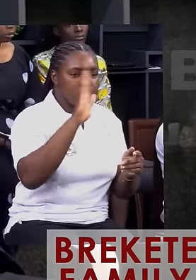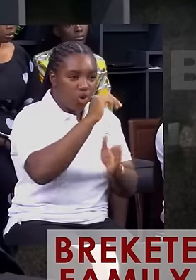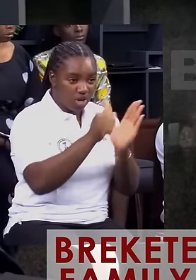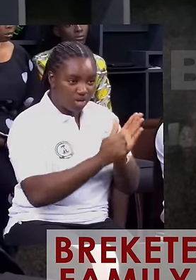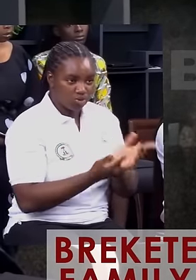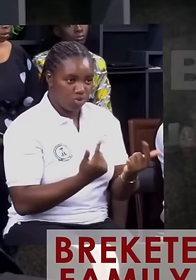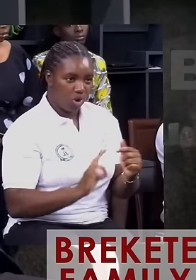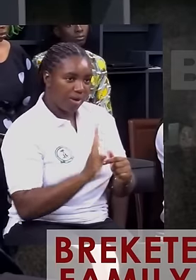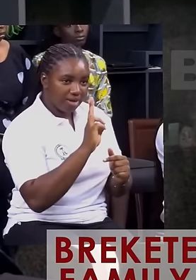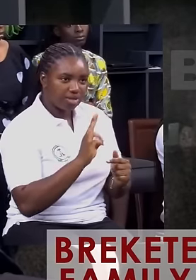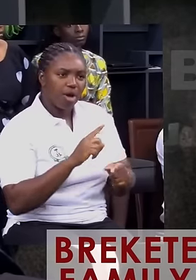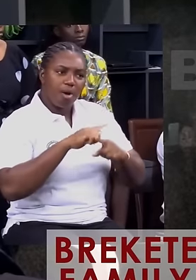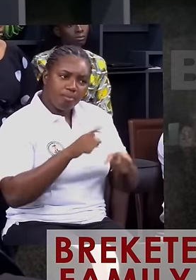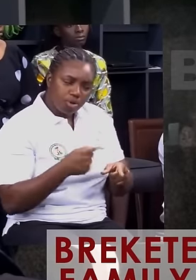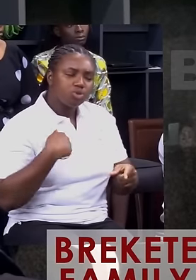we still say go to court.